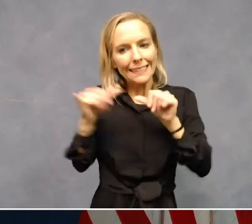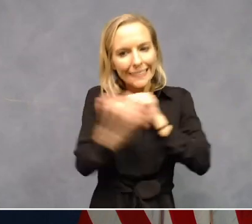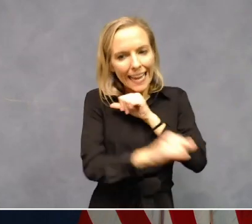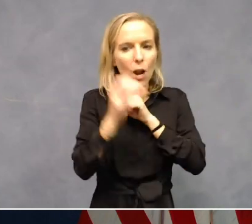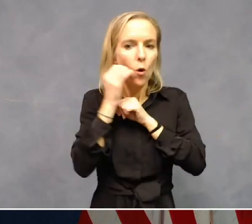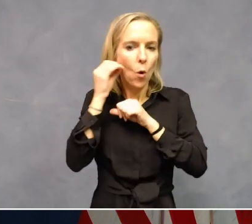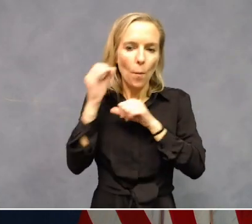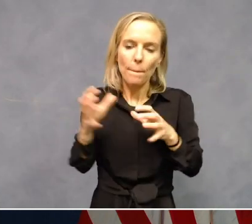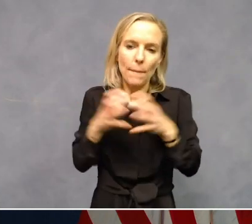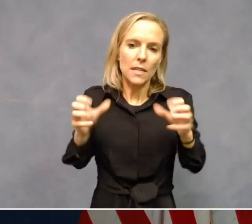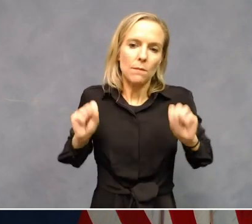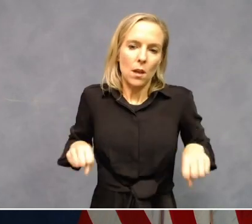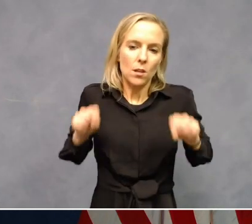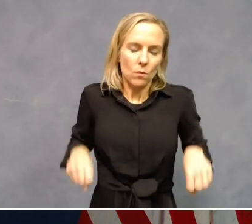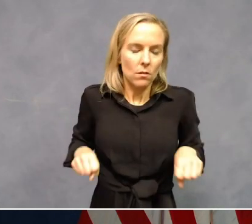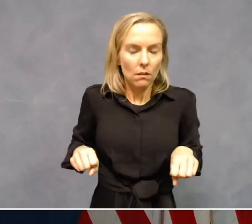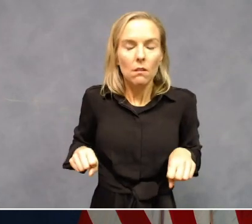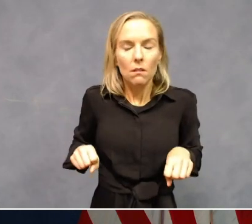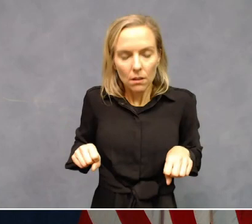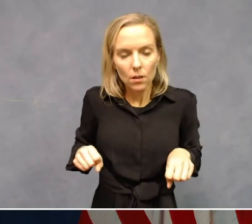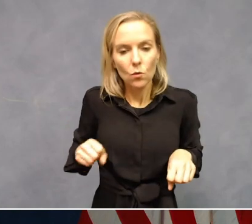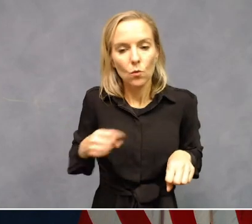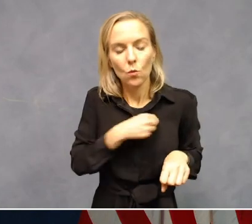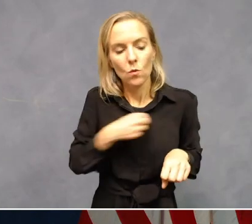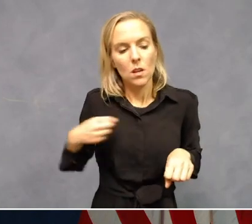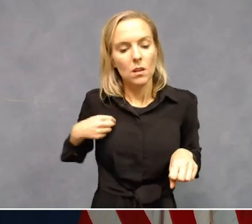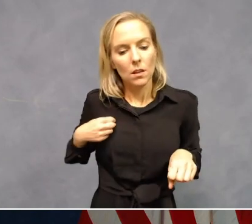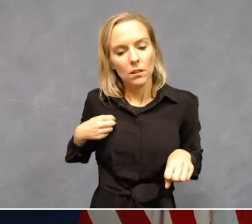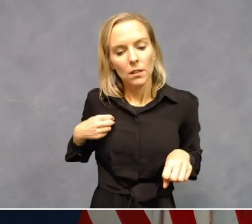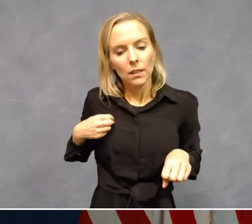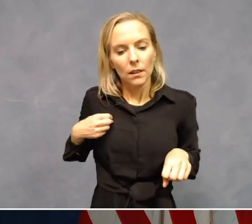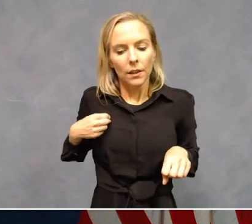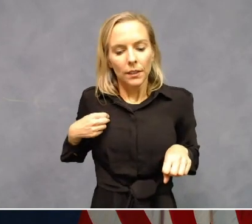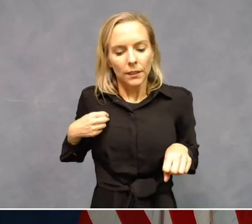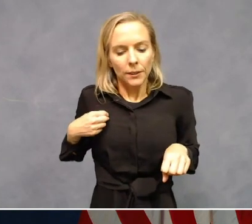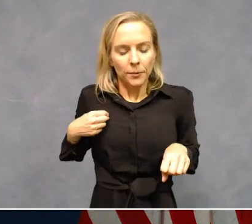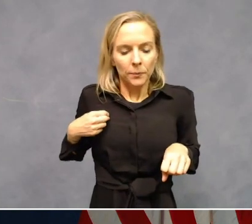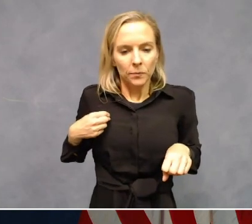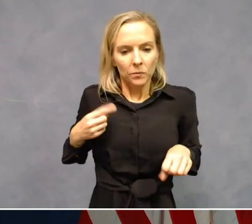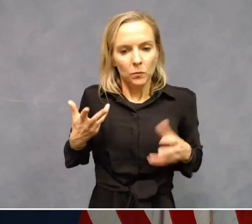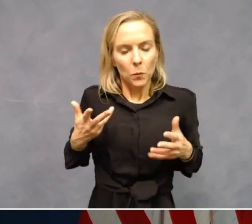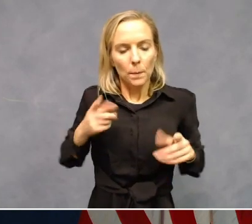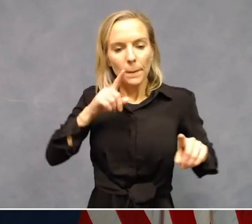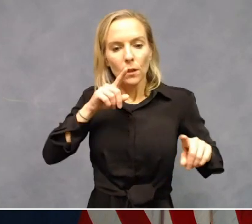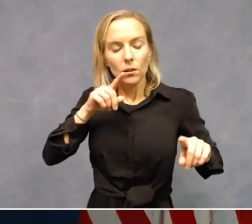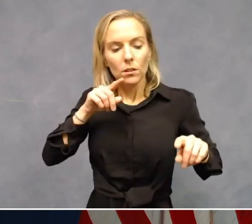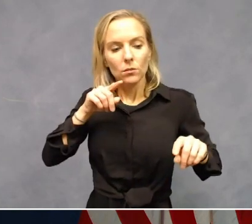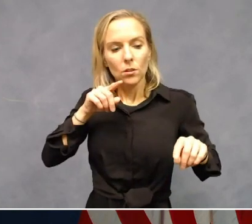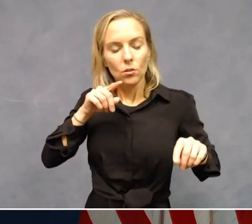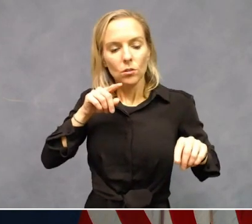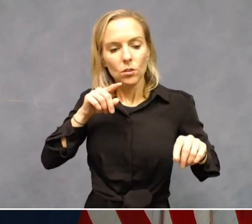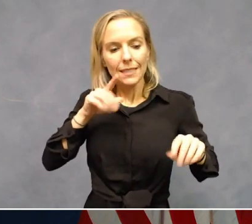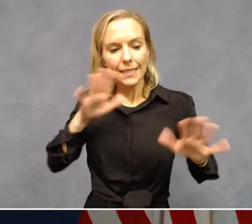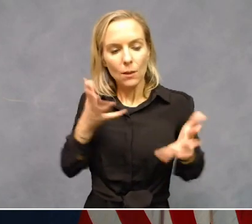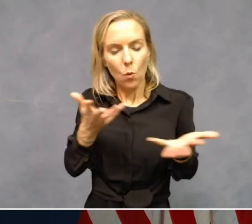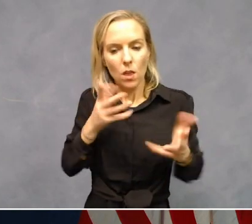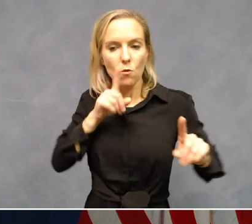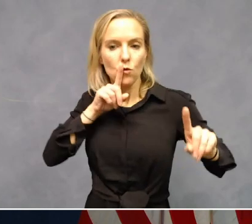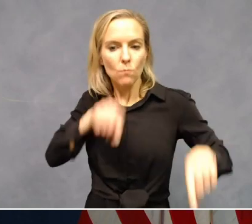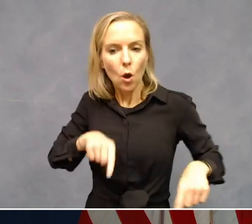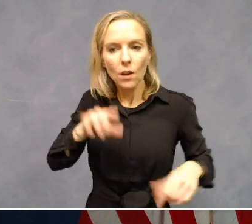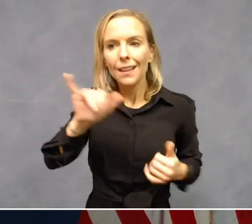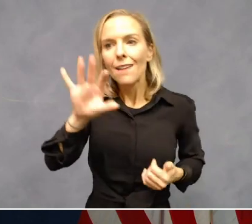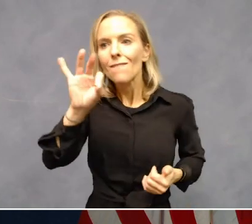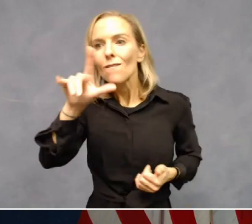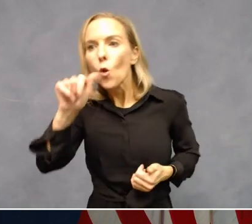possible. I think when we look at the response in different times, whether it was Florida or Texas,